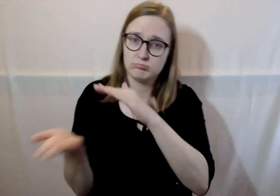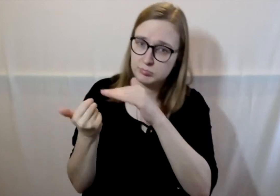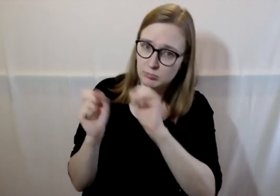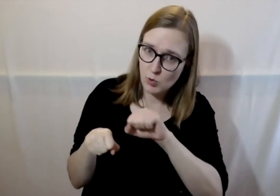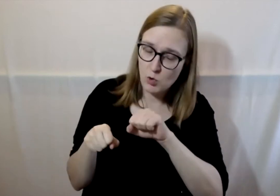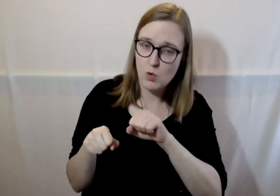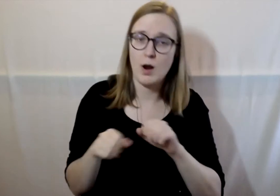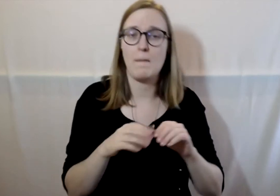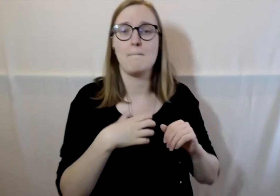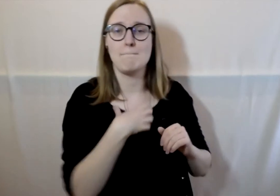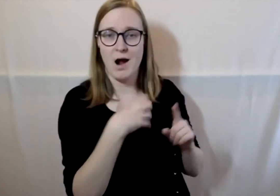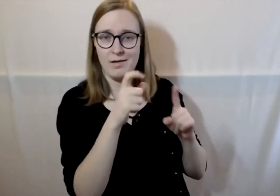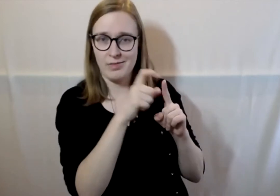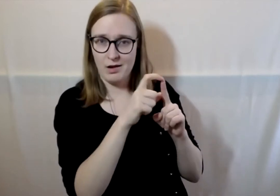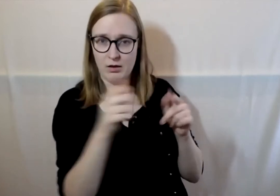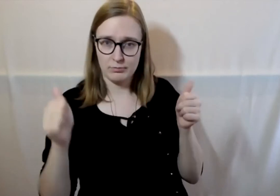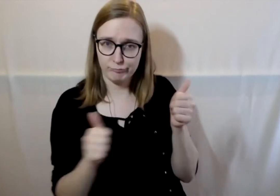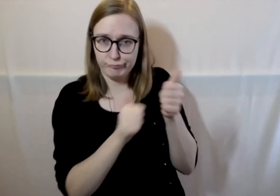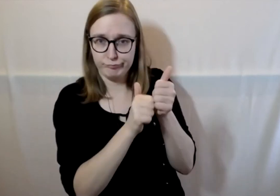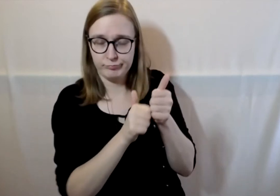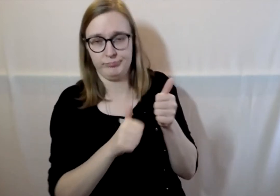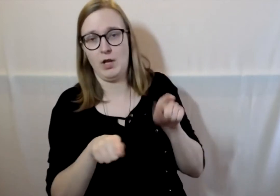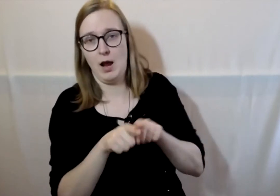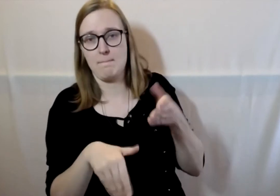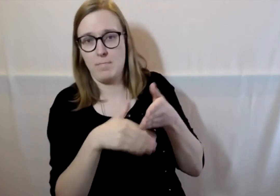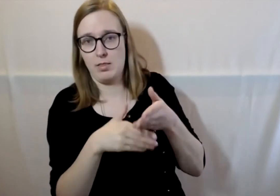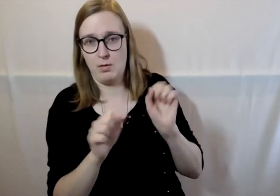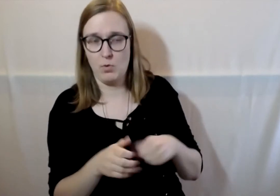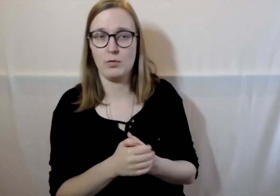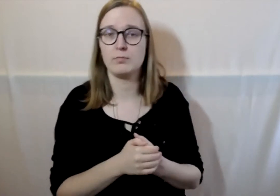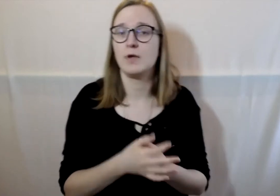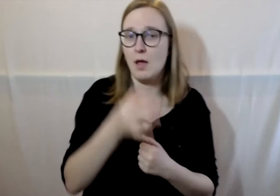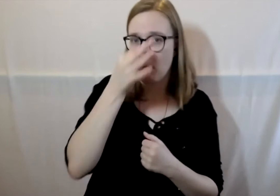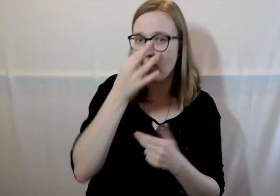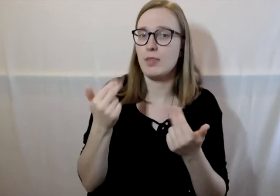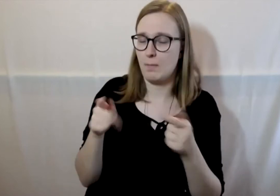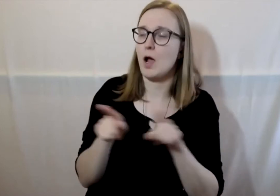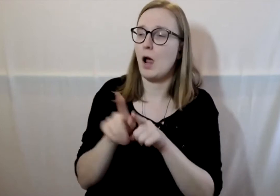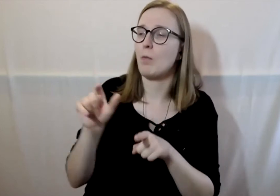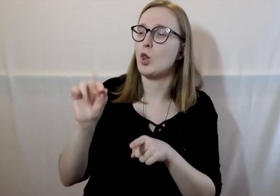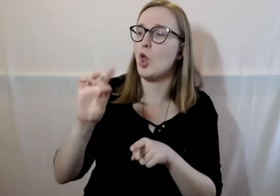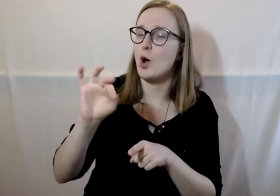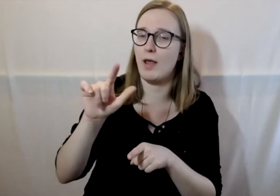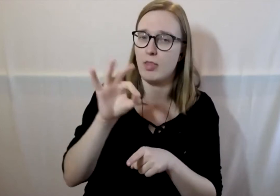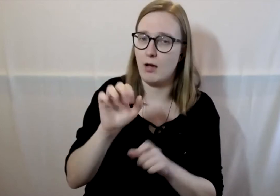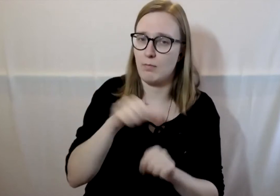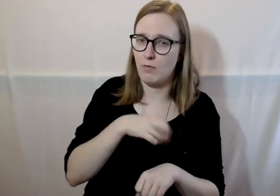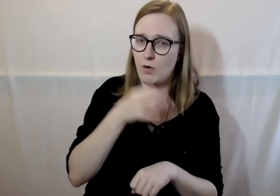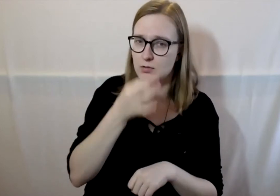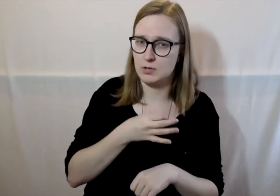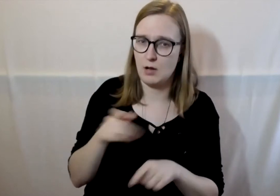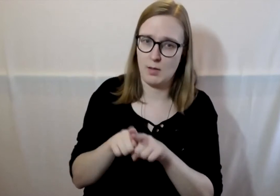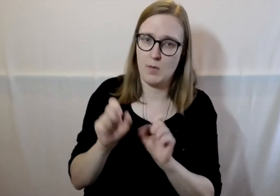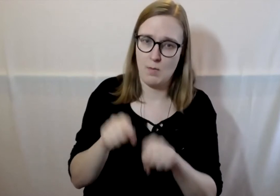main subjects. Yeah. Like Loretta mentioned, look for some other systems, ways of